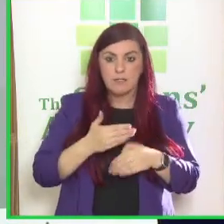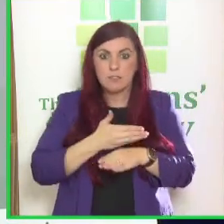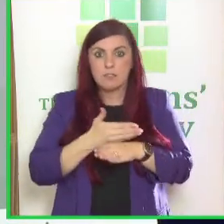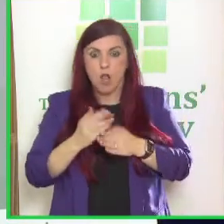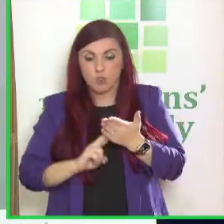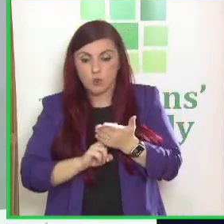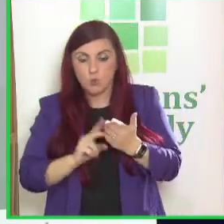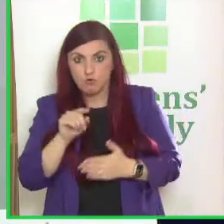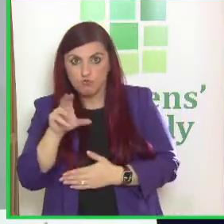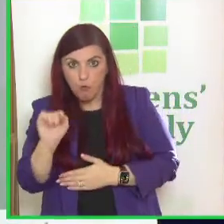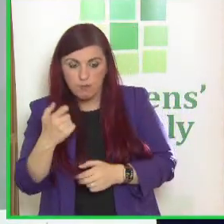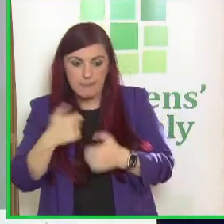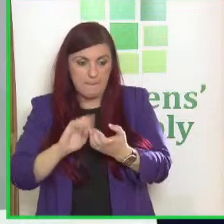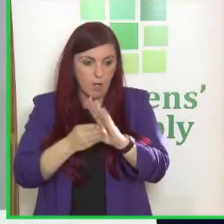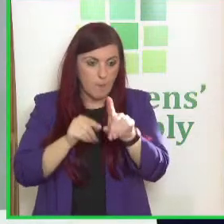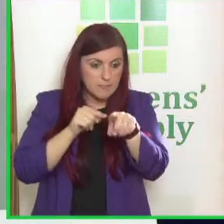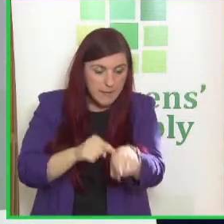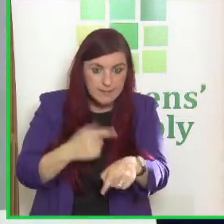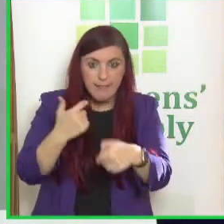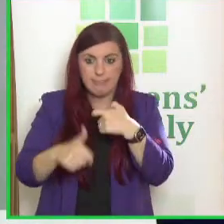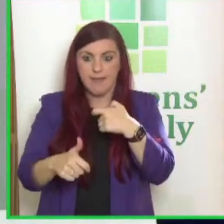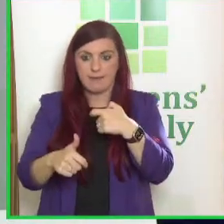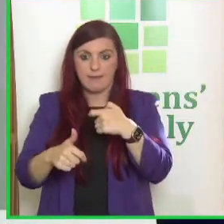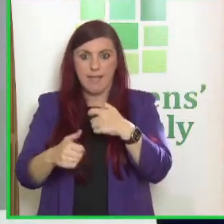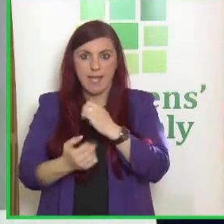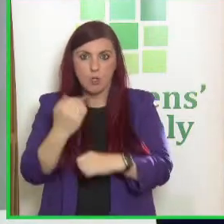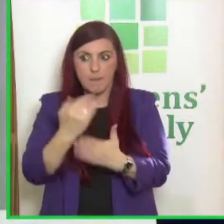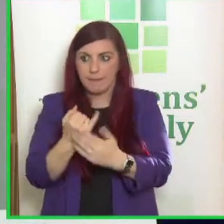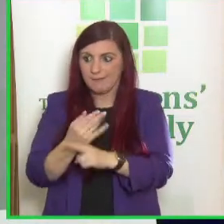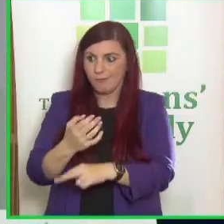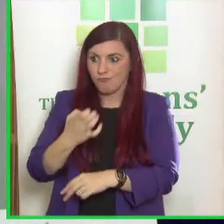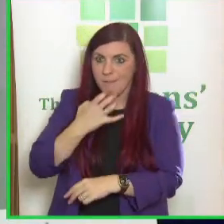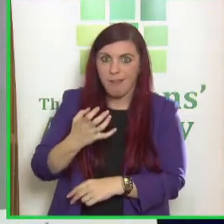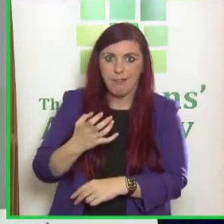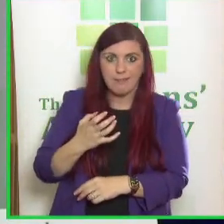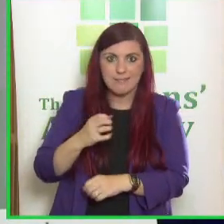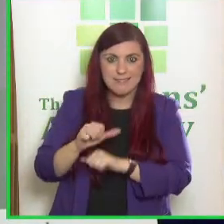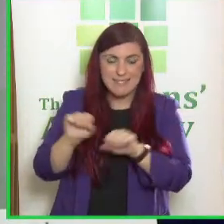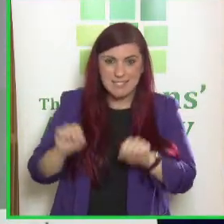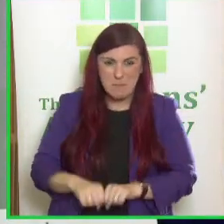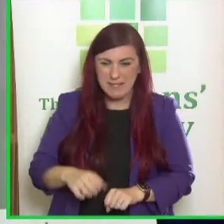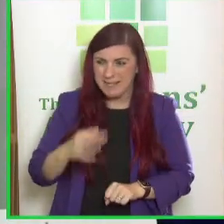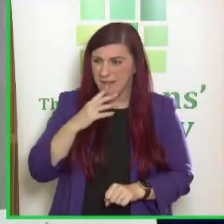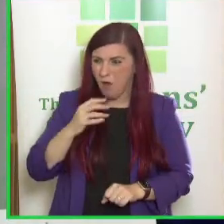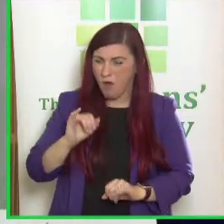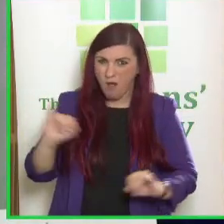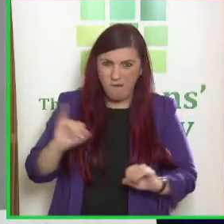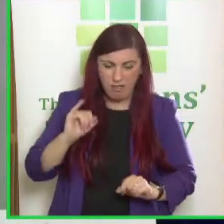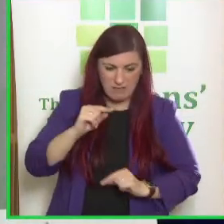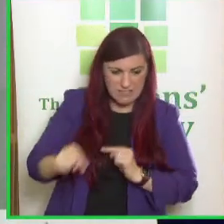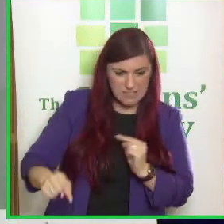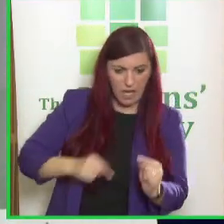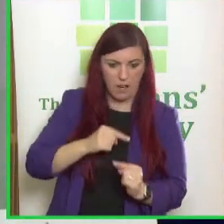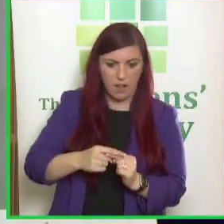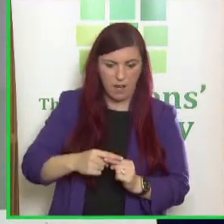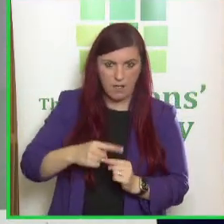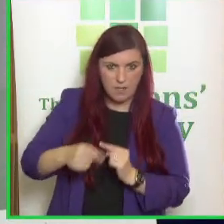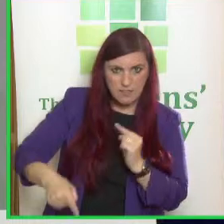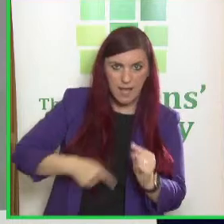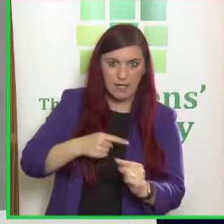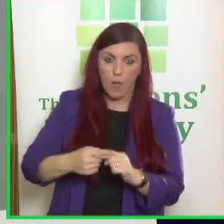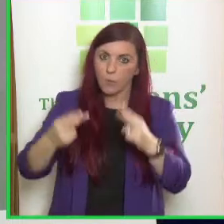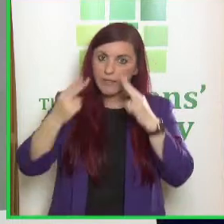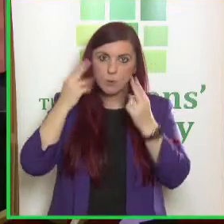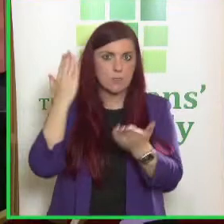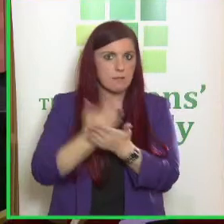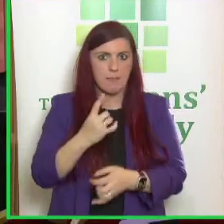then they get into addiction, and then they get into a criminal system. It's an awful, vicious cycle, and we believe this is an opportunity to aim to break that vicious